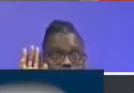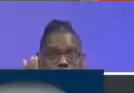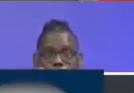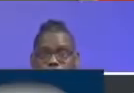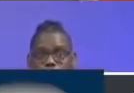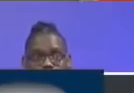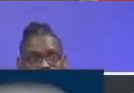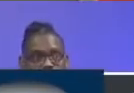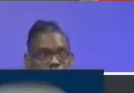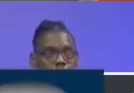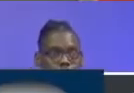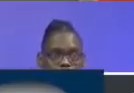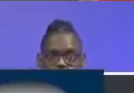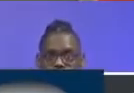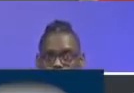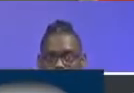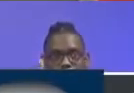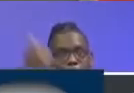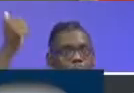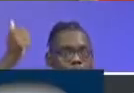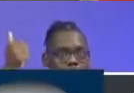and a guy falls down, he drops dead.